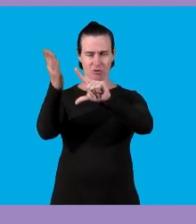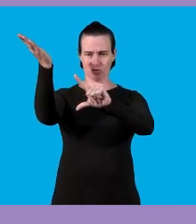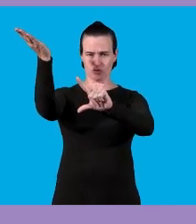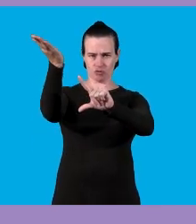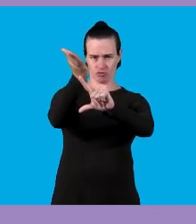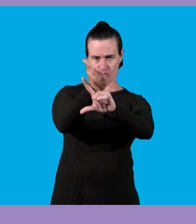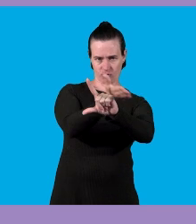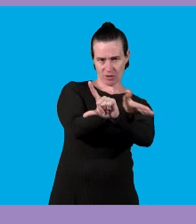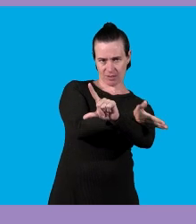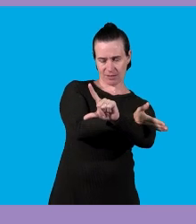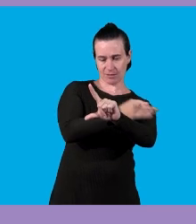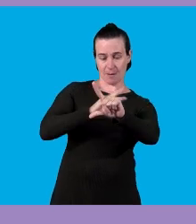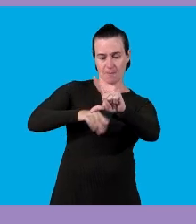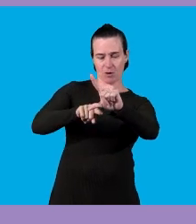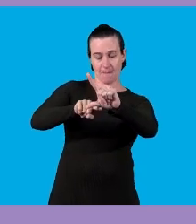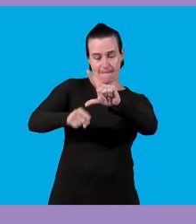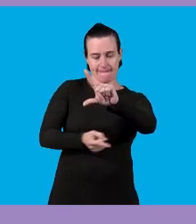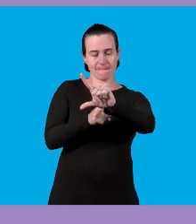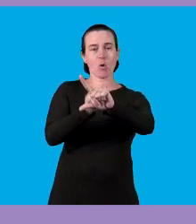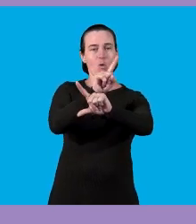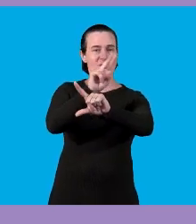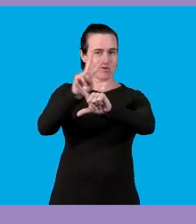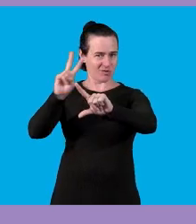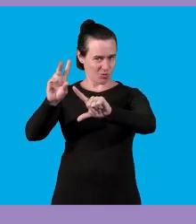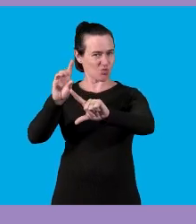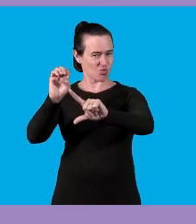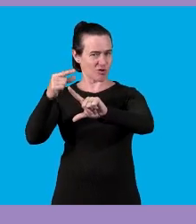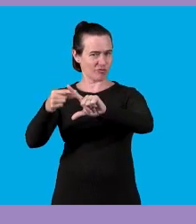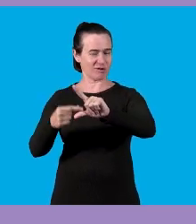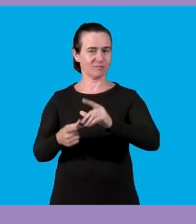straight line with the 122. So it's going to be